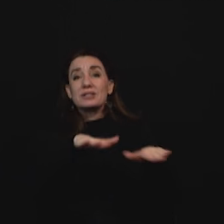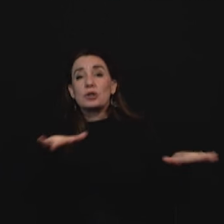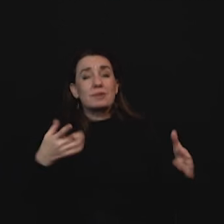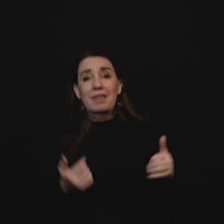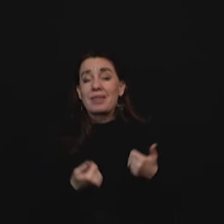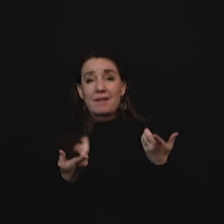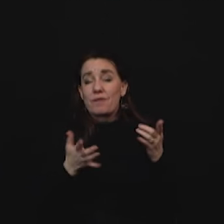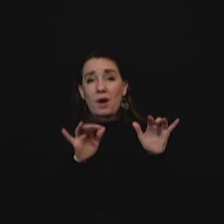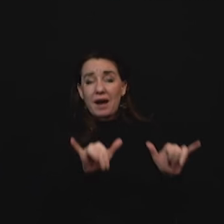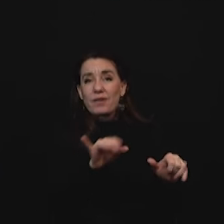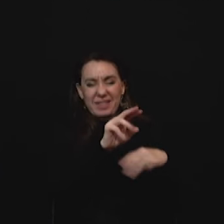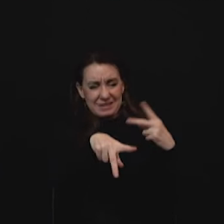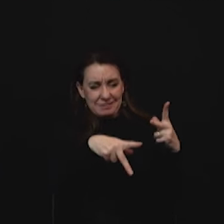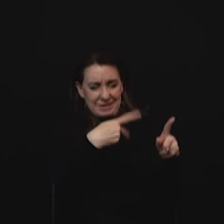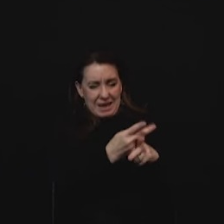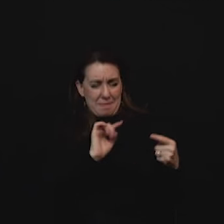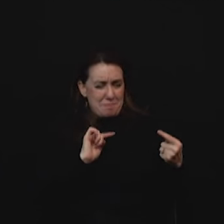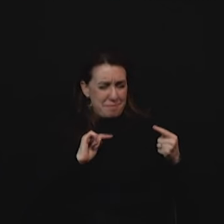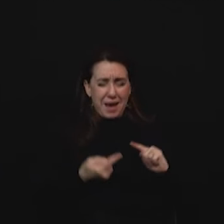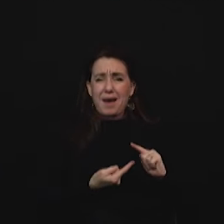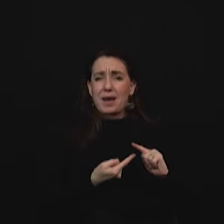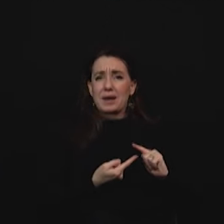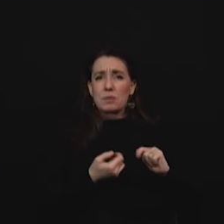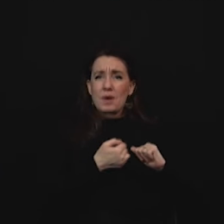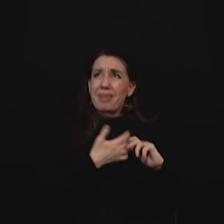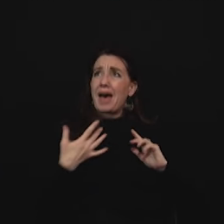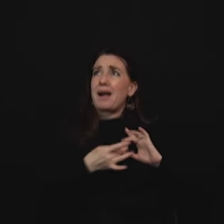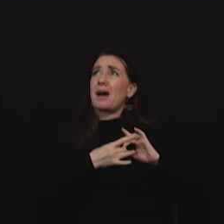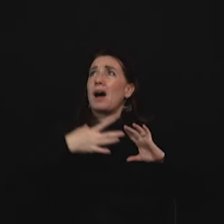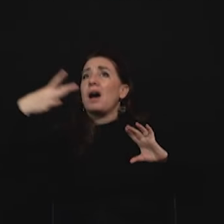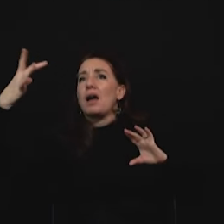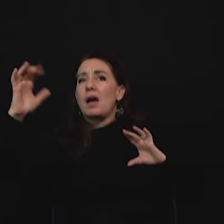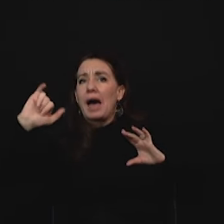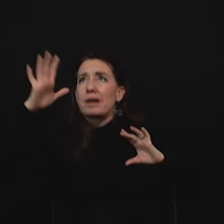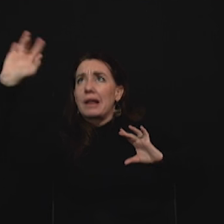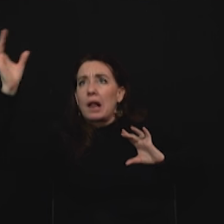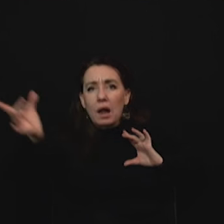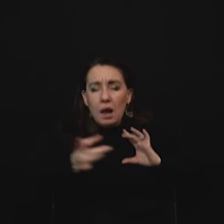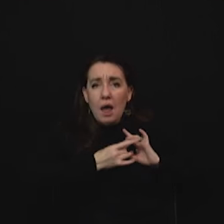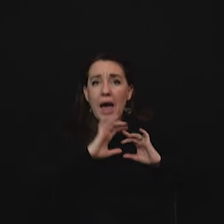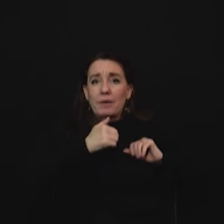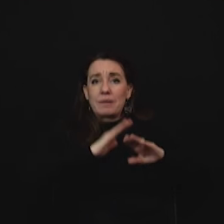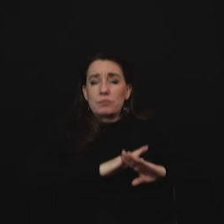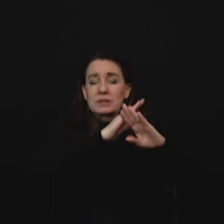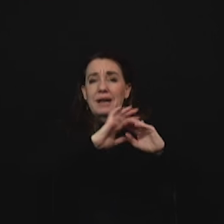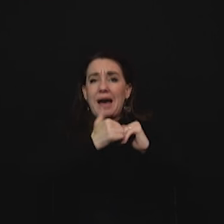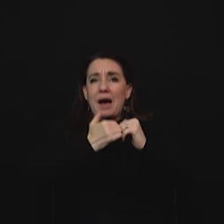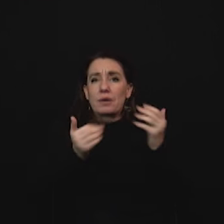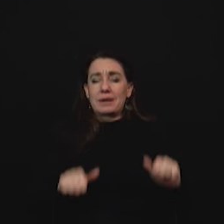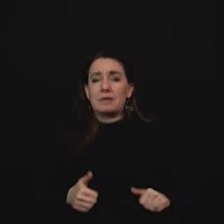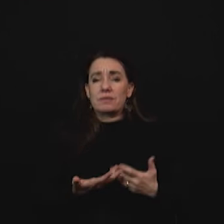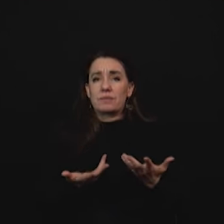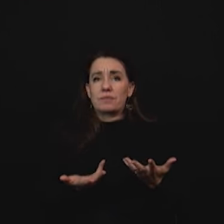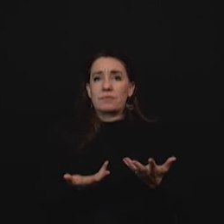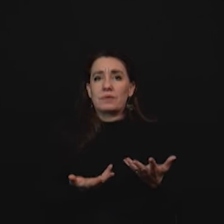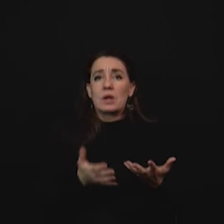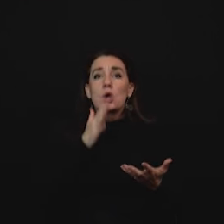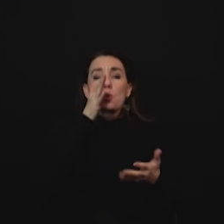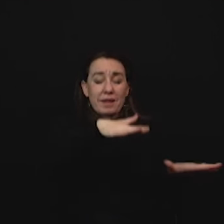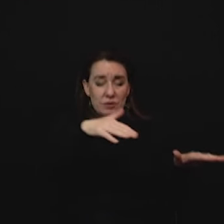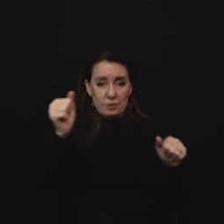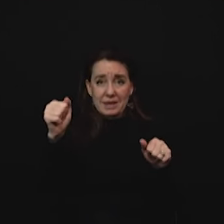forever, not in this kind of pain, not without him. There was only one way to protect them. "You will have to leave